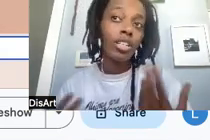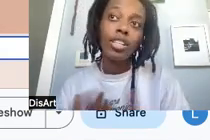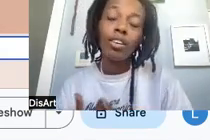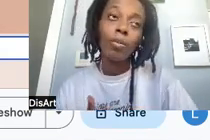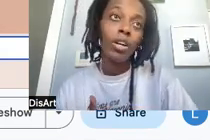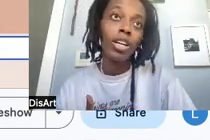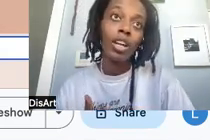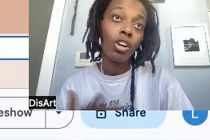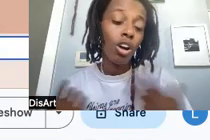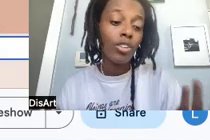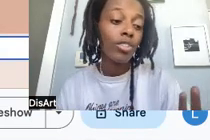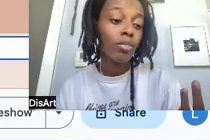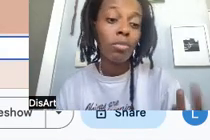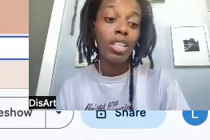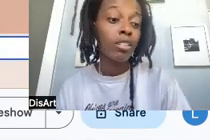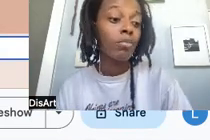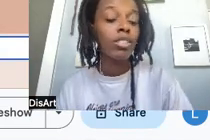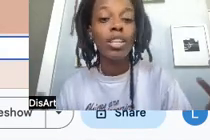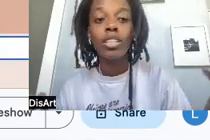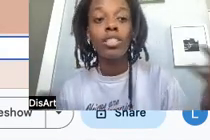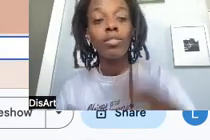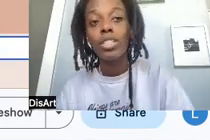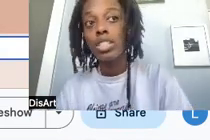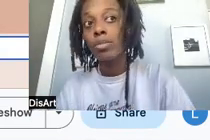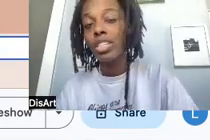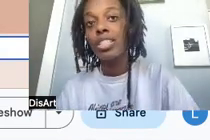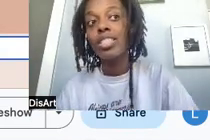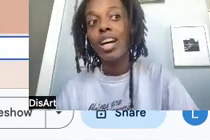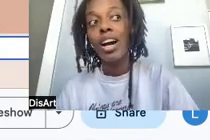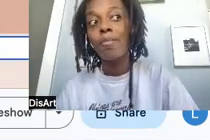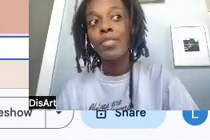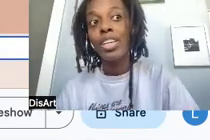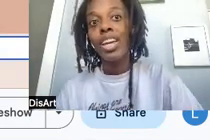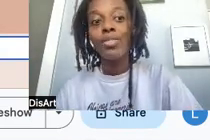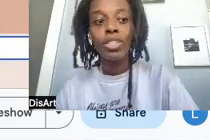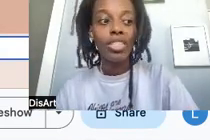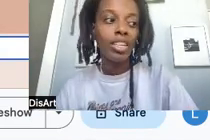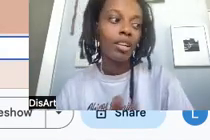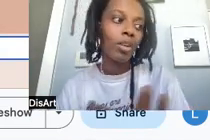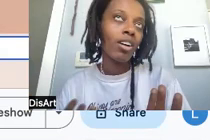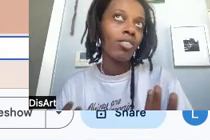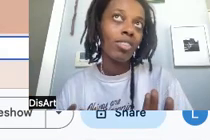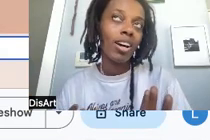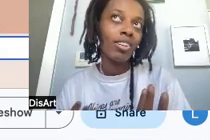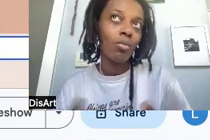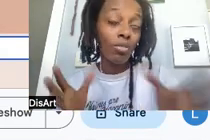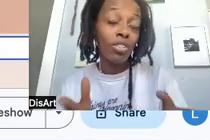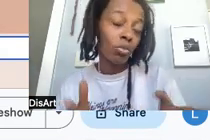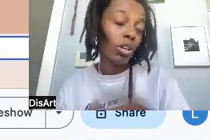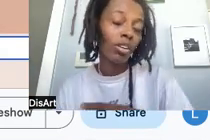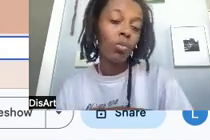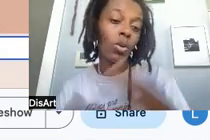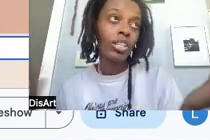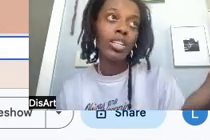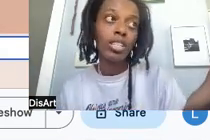and artists that are working across mediums and different disciplines, and really thinking about with